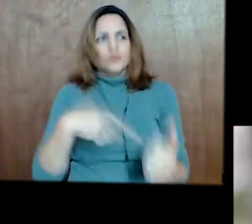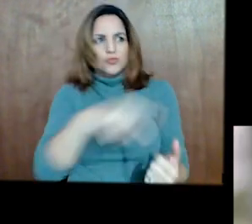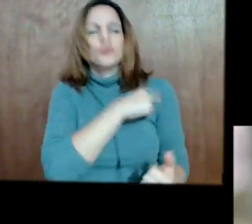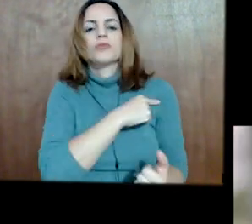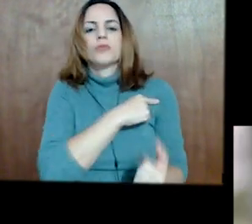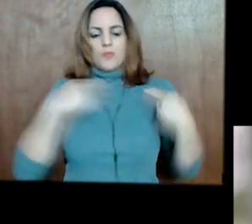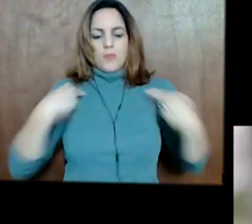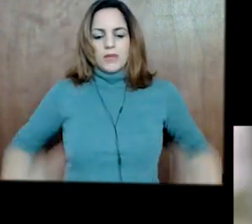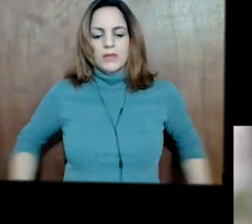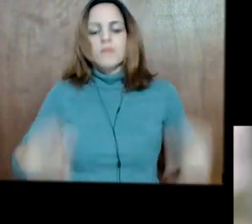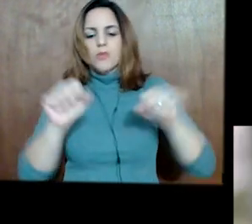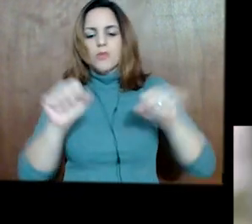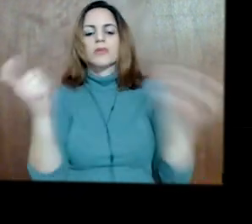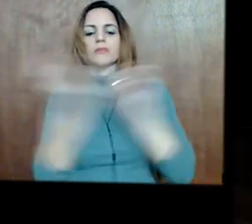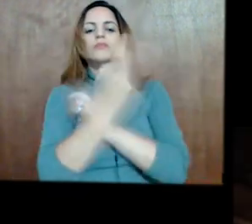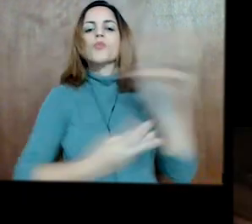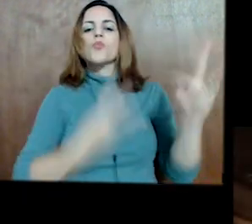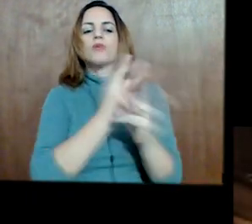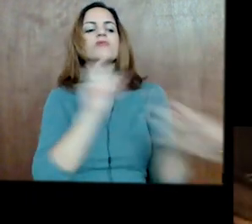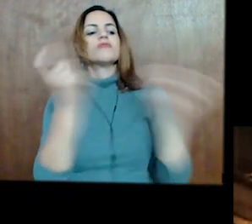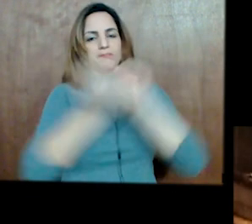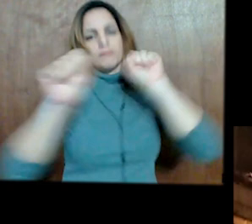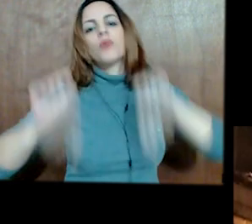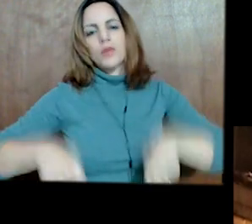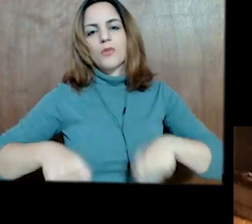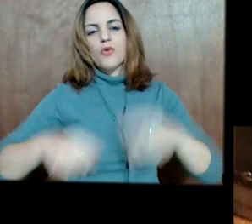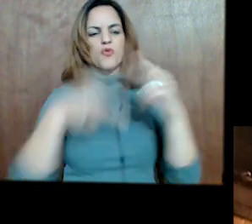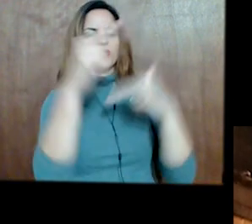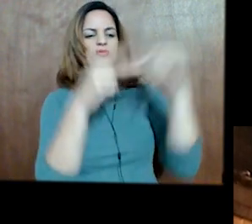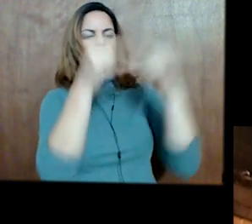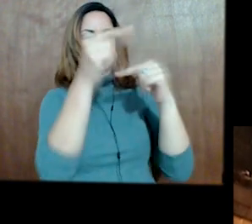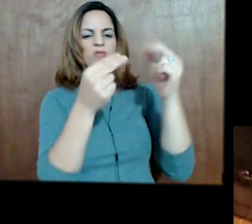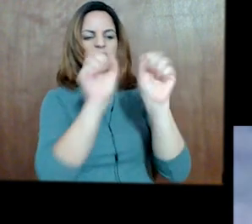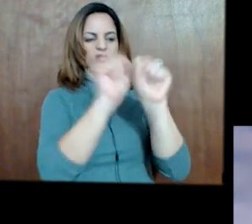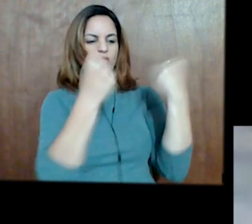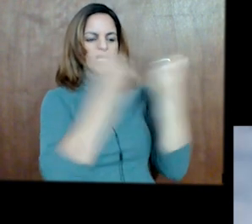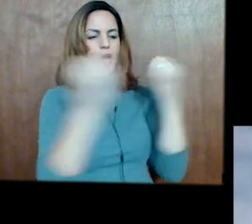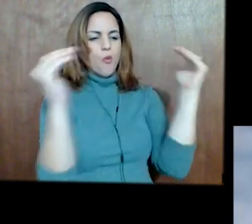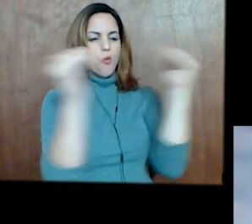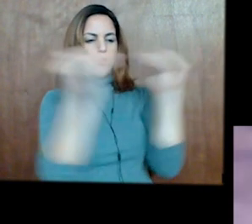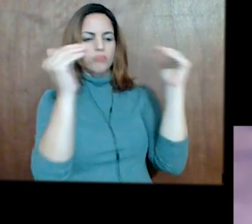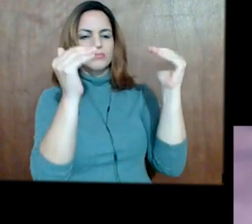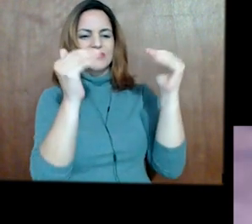and build a just and equitable society. That the human race is going to make a revolution.